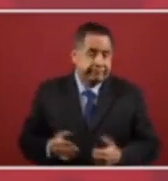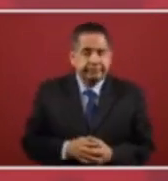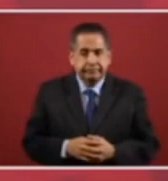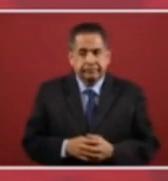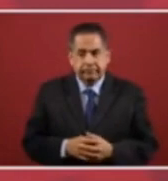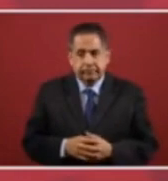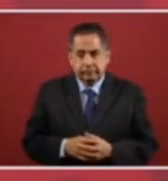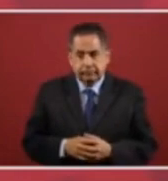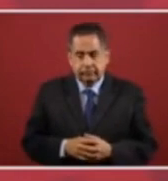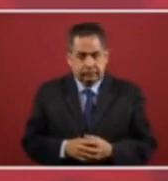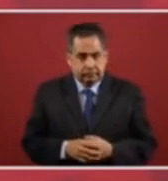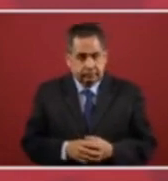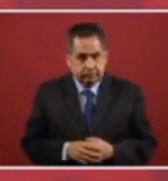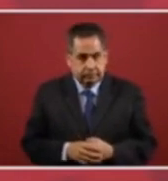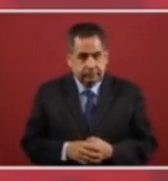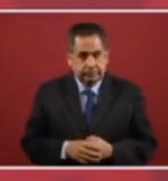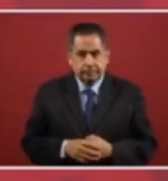There are things